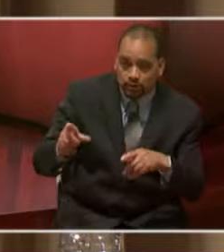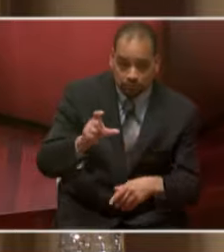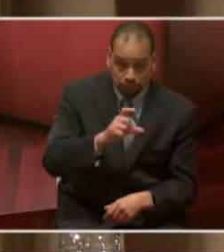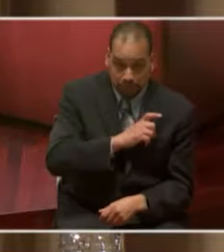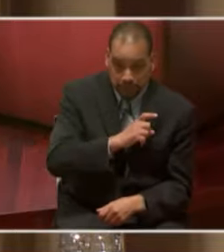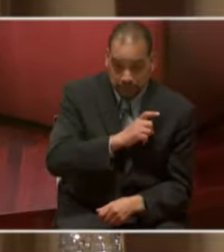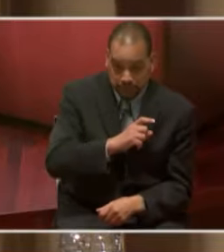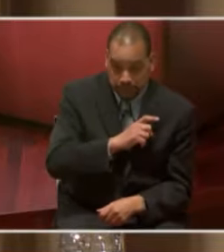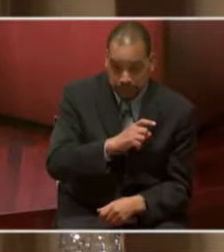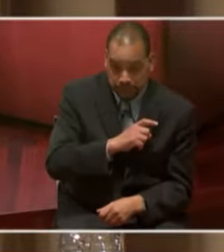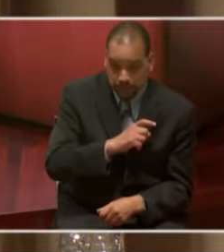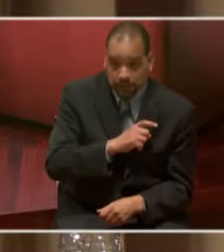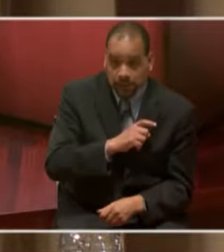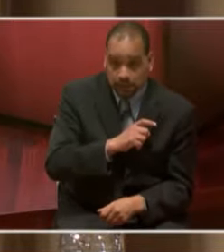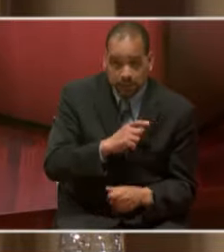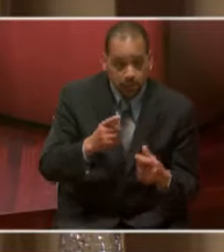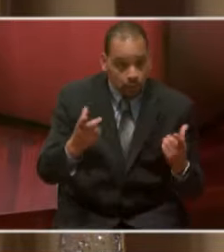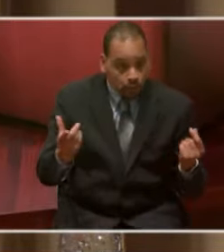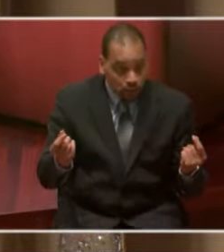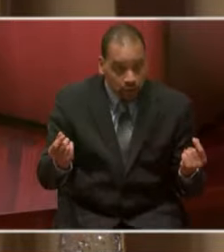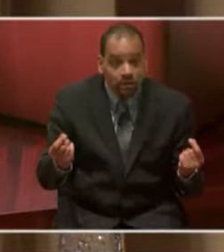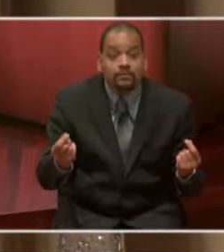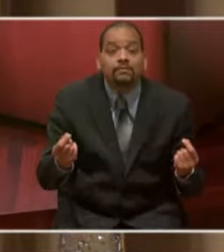Nashville Wednesday morning, May 17th.